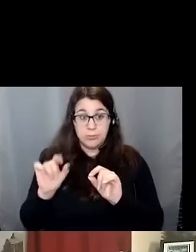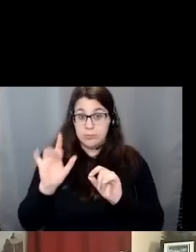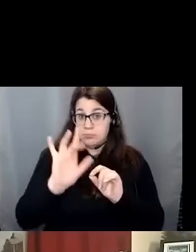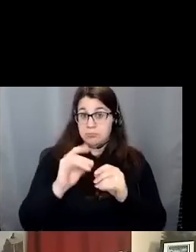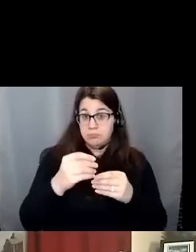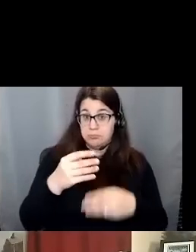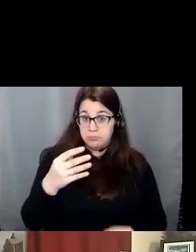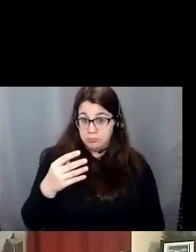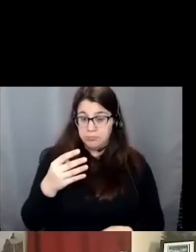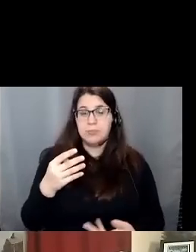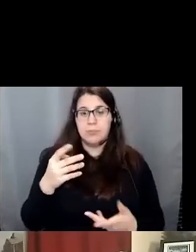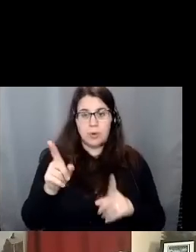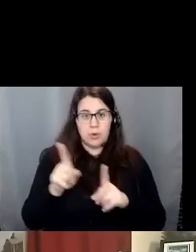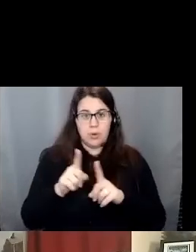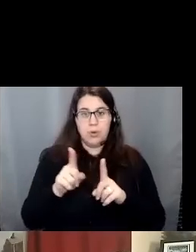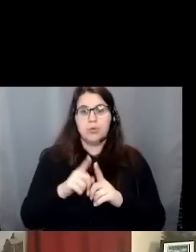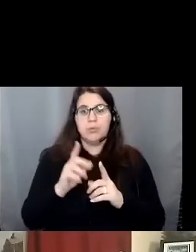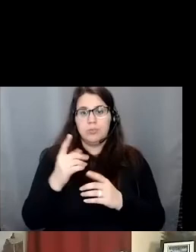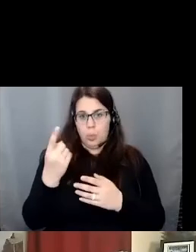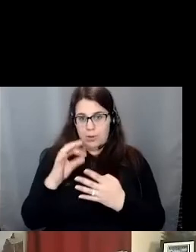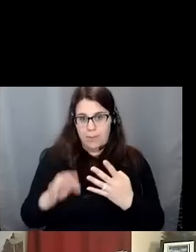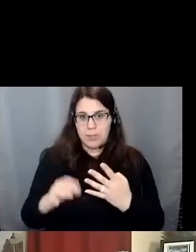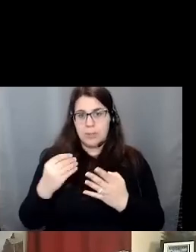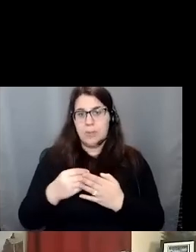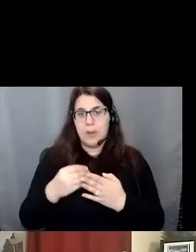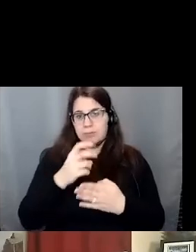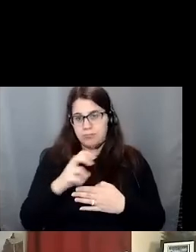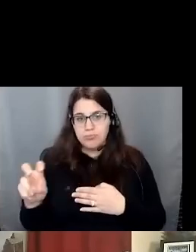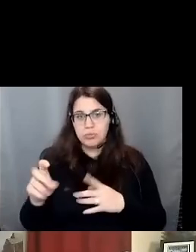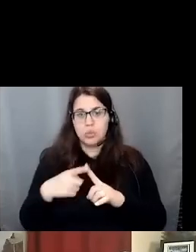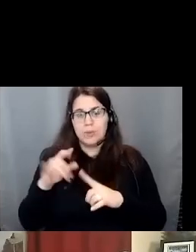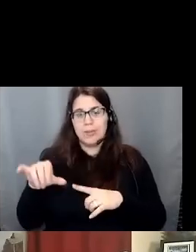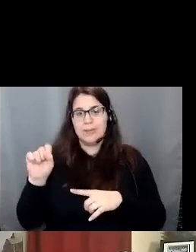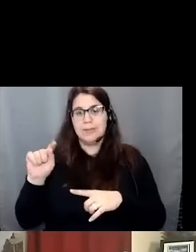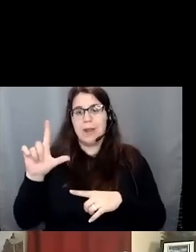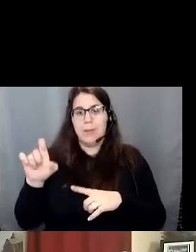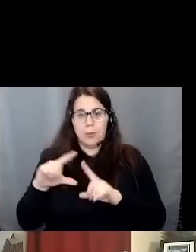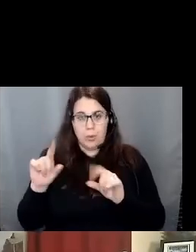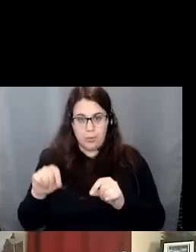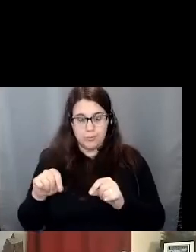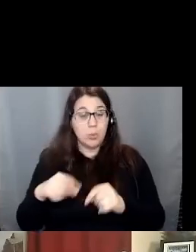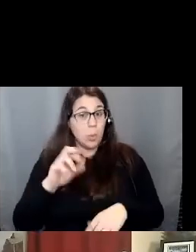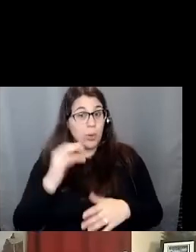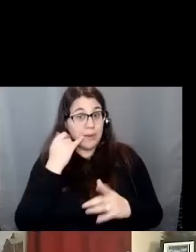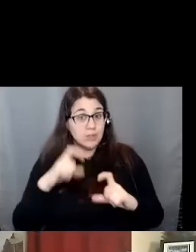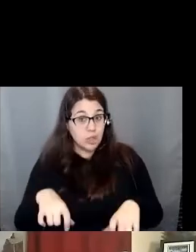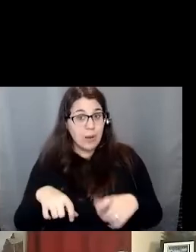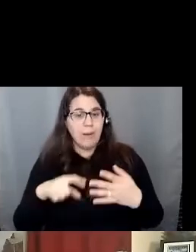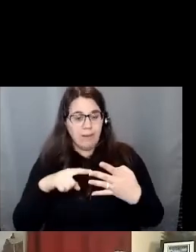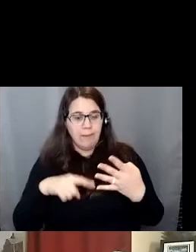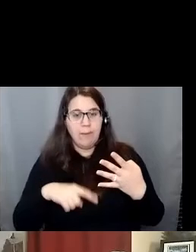the options to where you can transfer money to. Or if you're going to write a check, then one of the options will be to write a